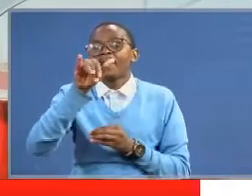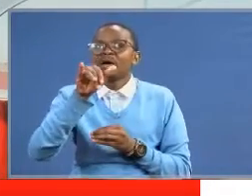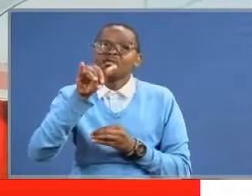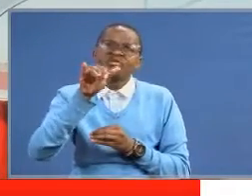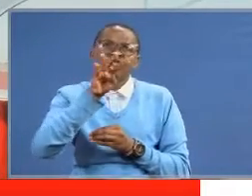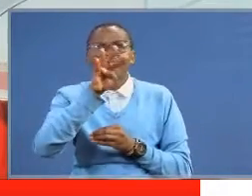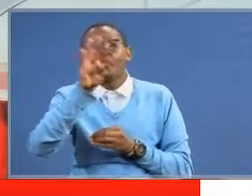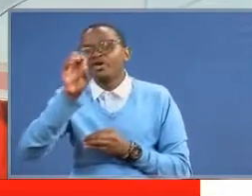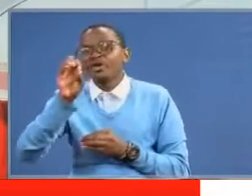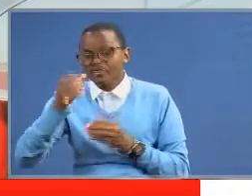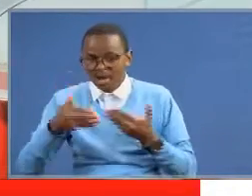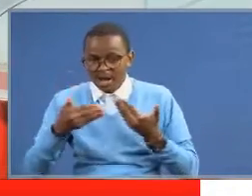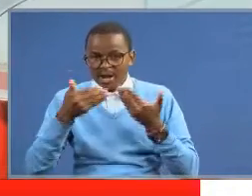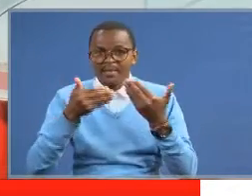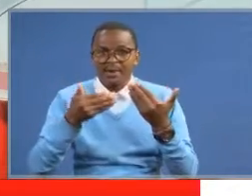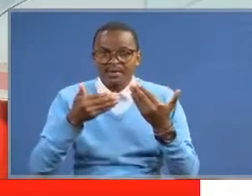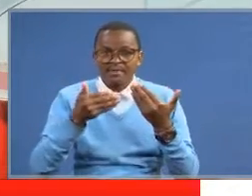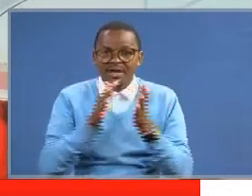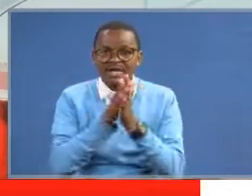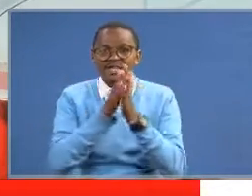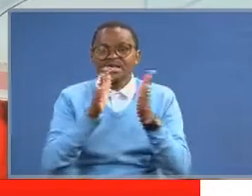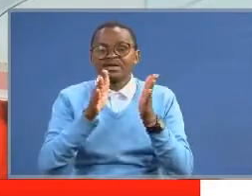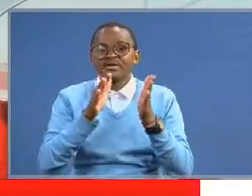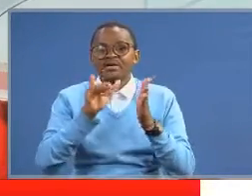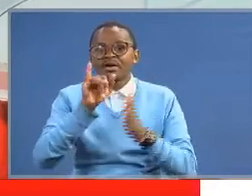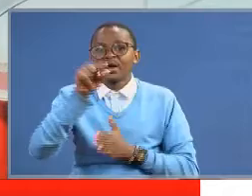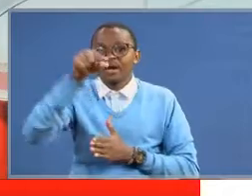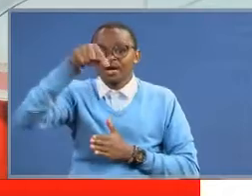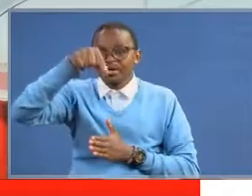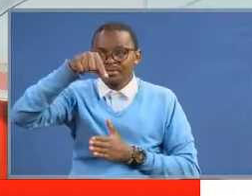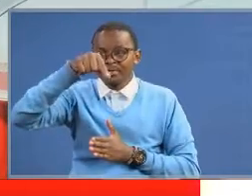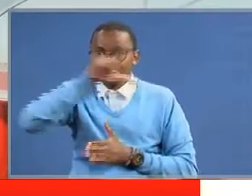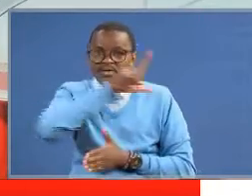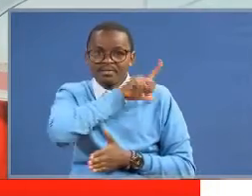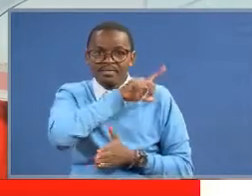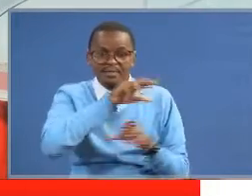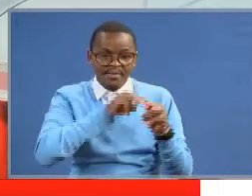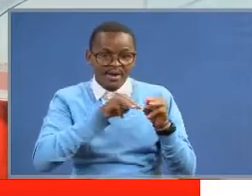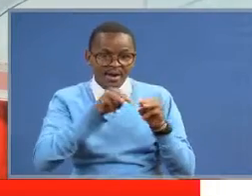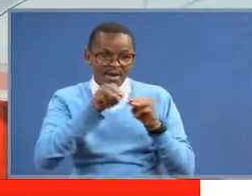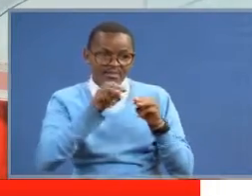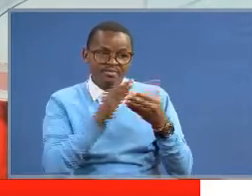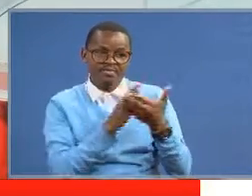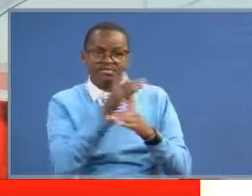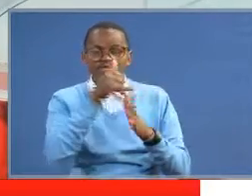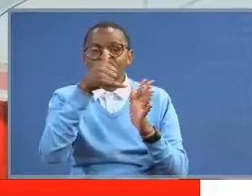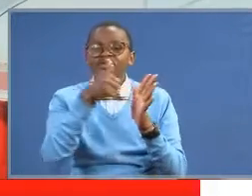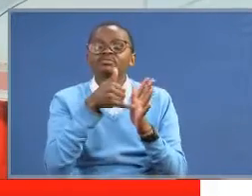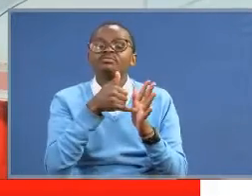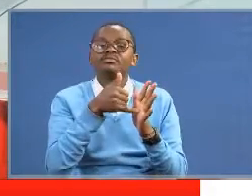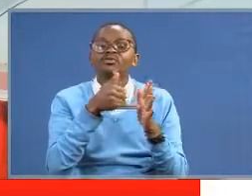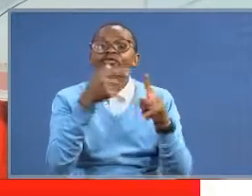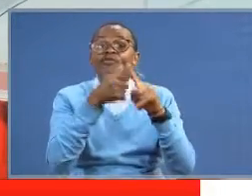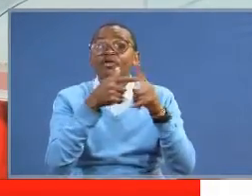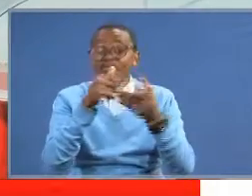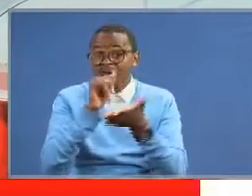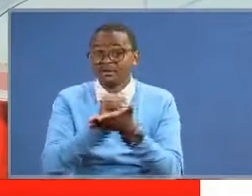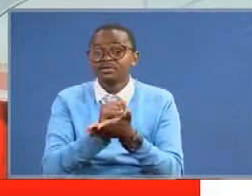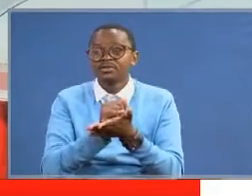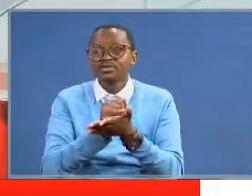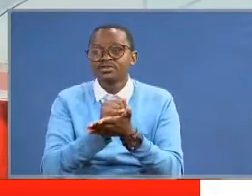around 40. So we were given like a general IQ test. Yes. That luckily I managed to go through it. And from